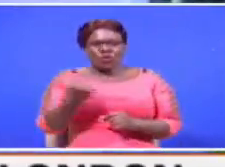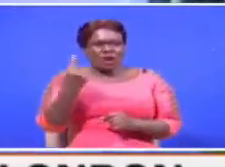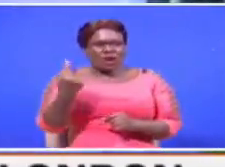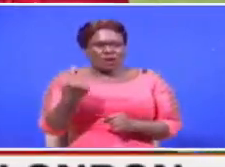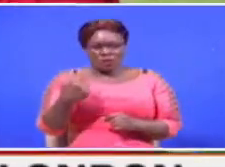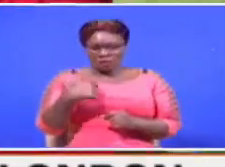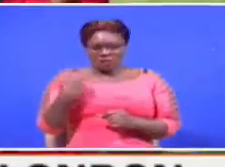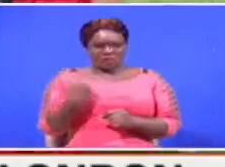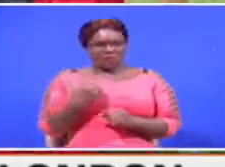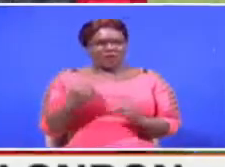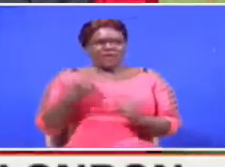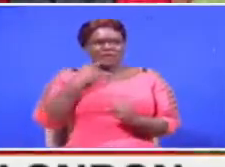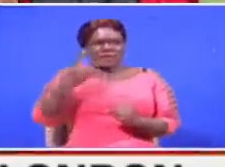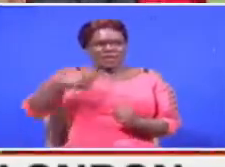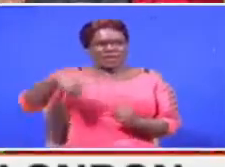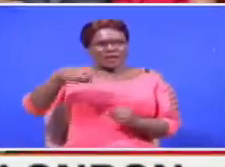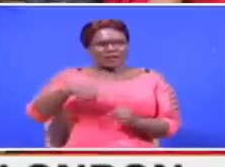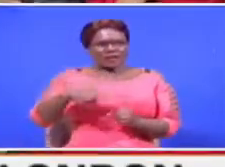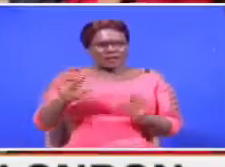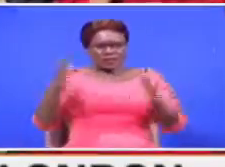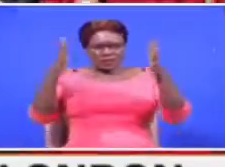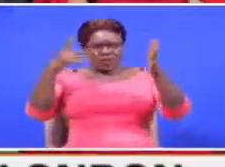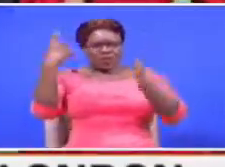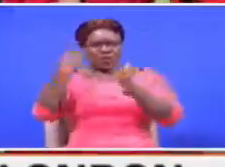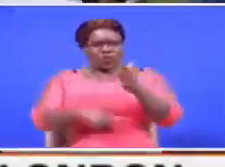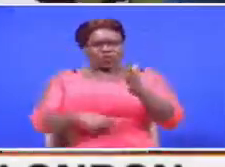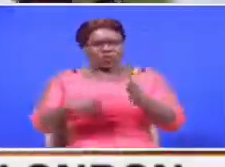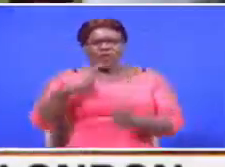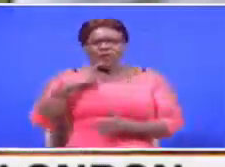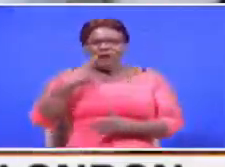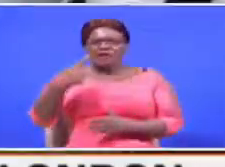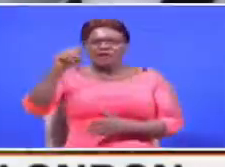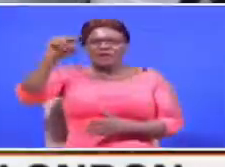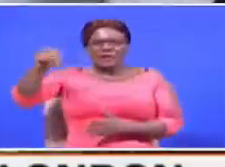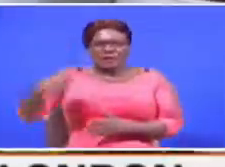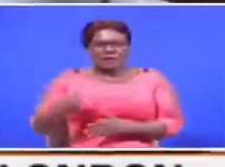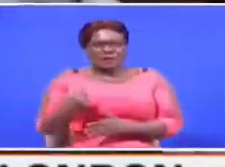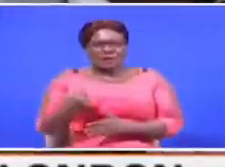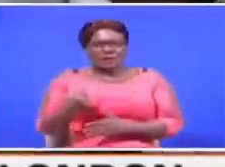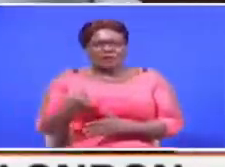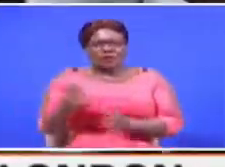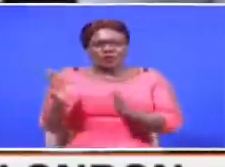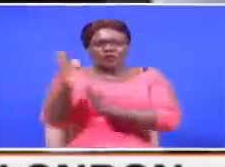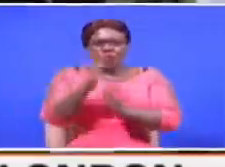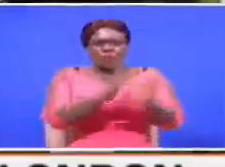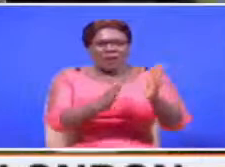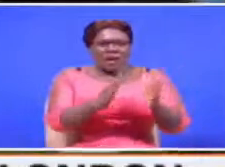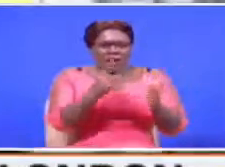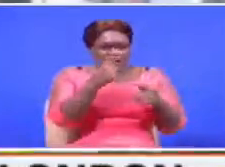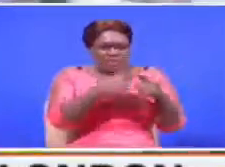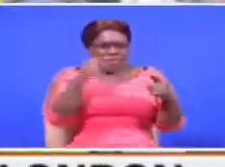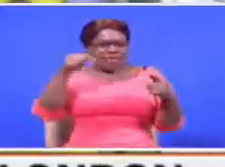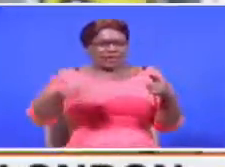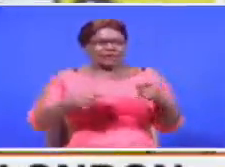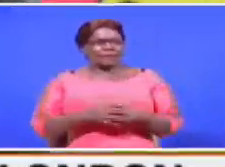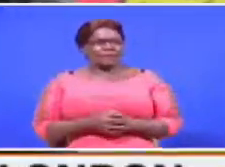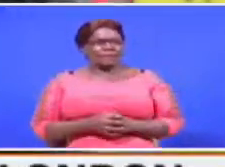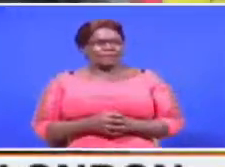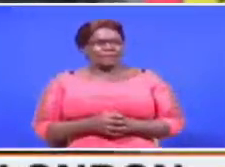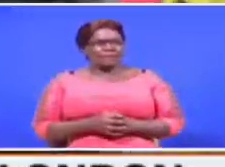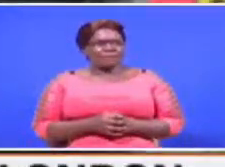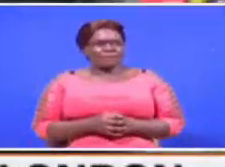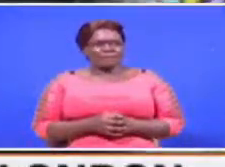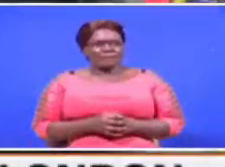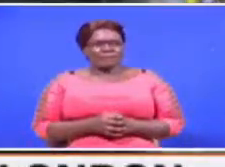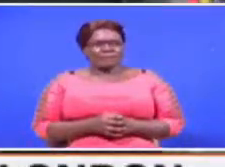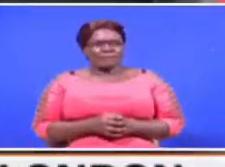do it by myself. She tells us that the event cost nearly £100,000 to organize this year. Oh, I'm so happy to be here.